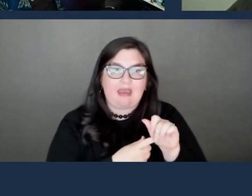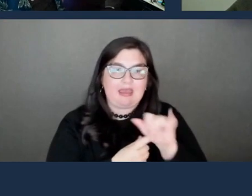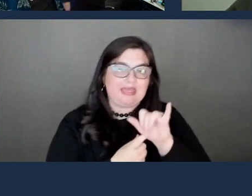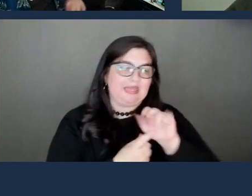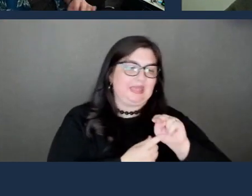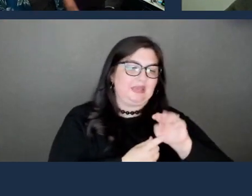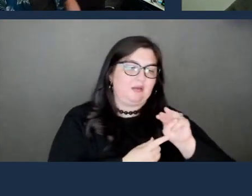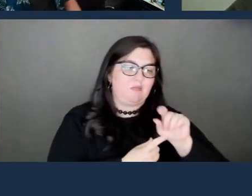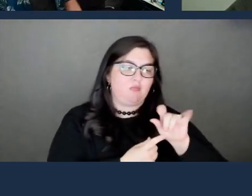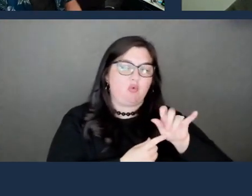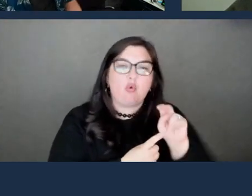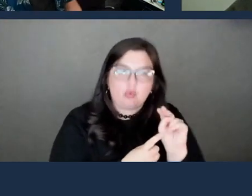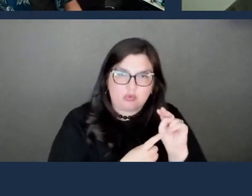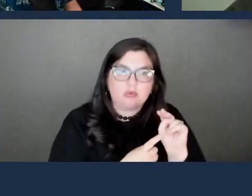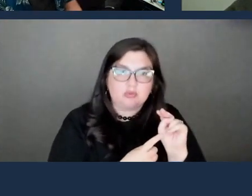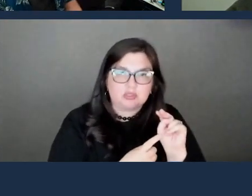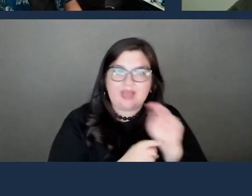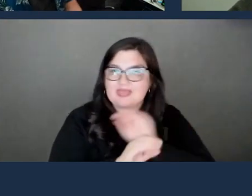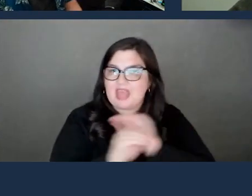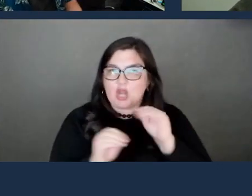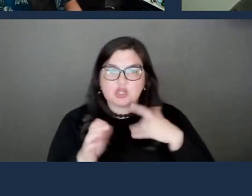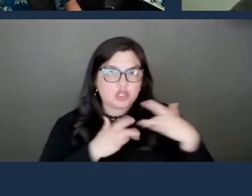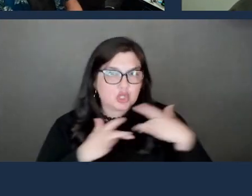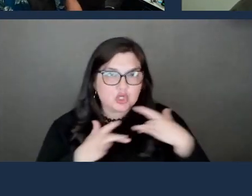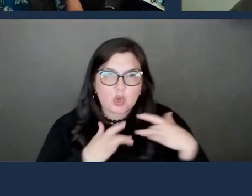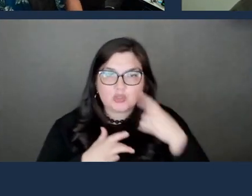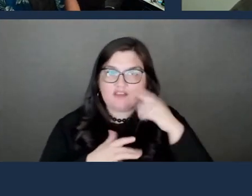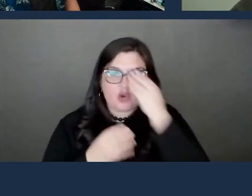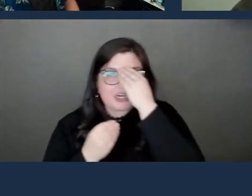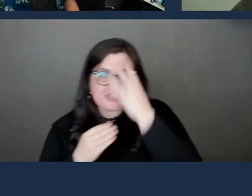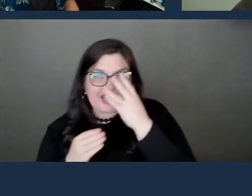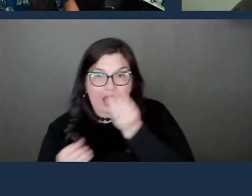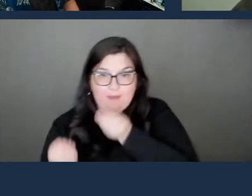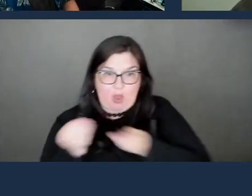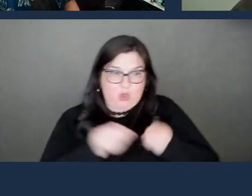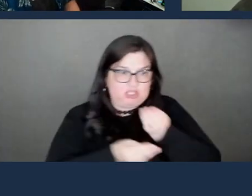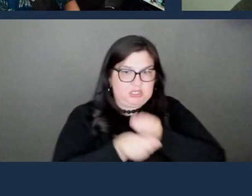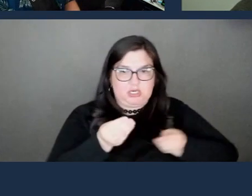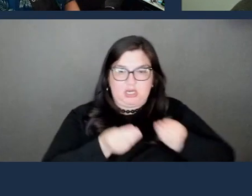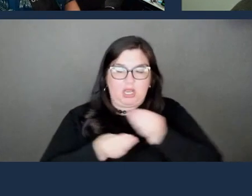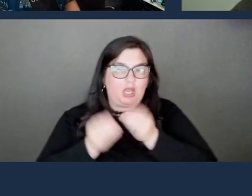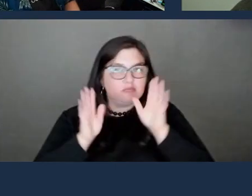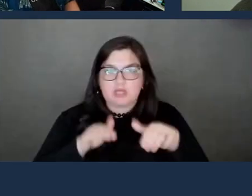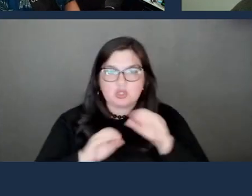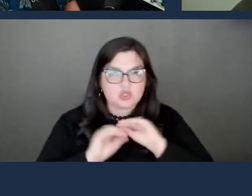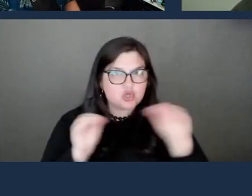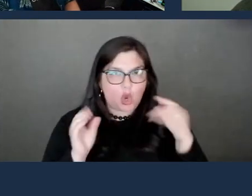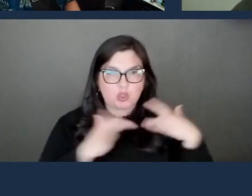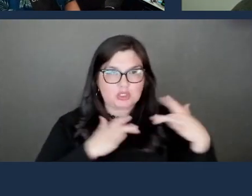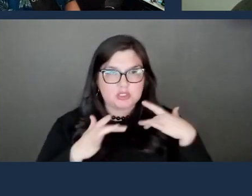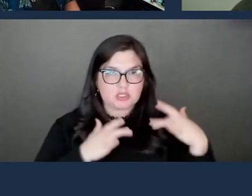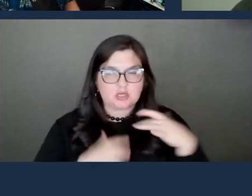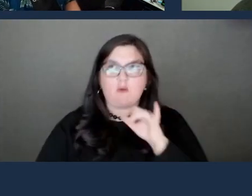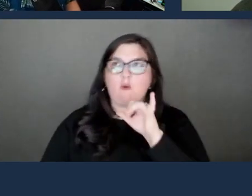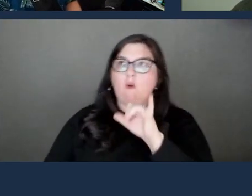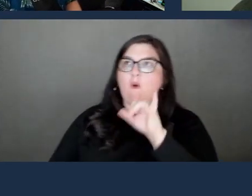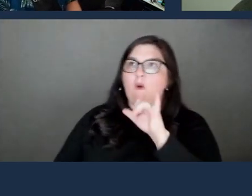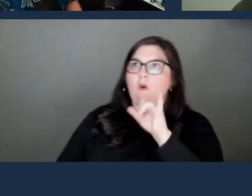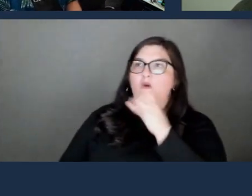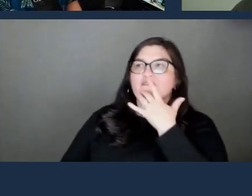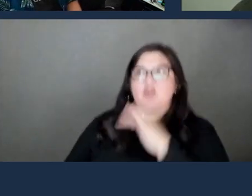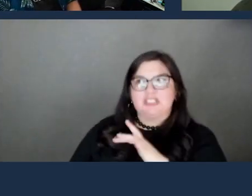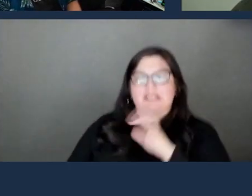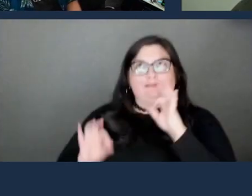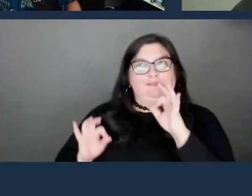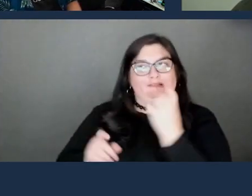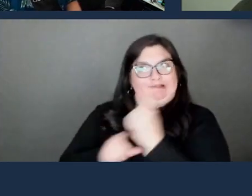there's no concerns about data in motion being plain text or anything. Okay, good. Very important, right? Yes.